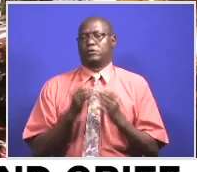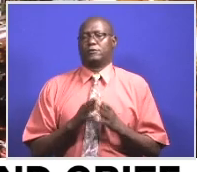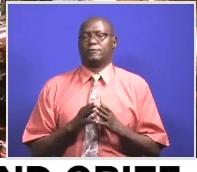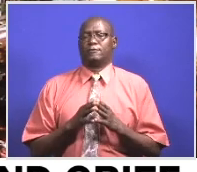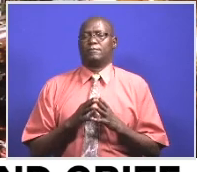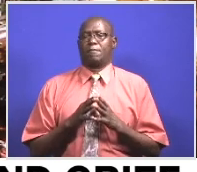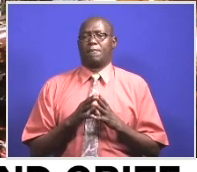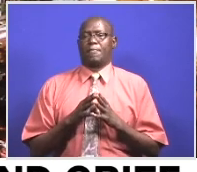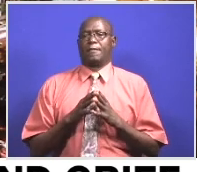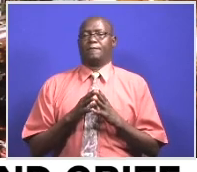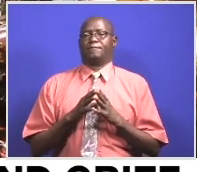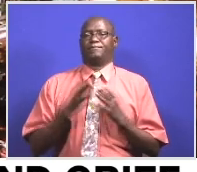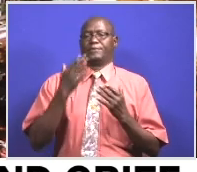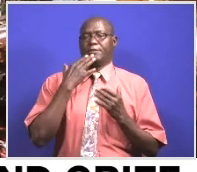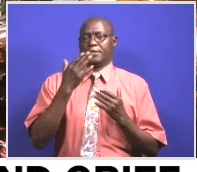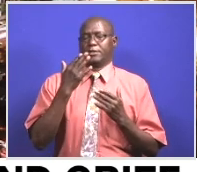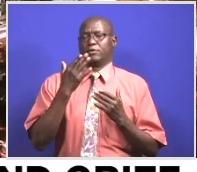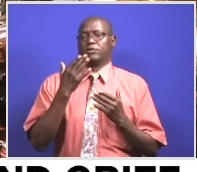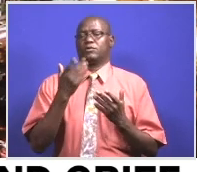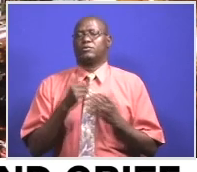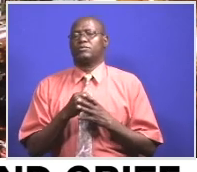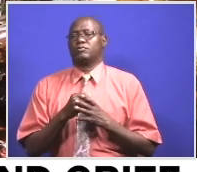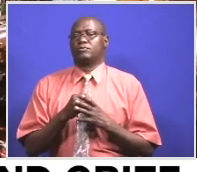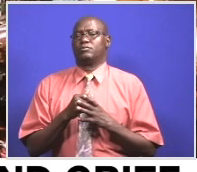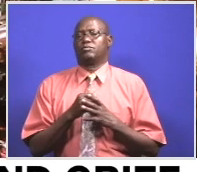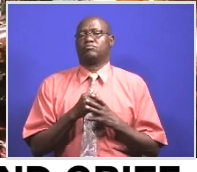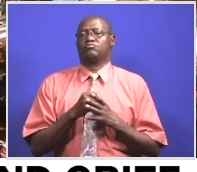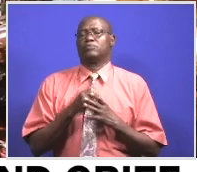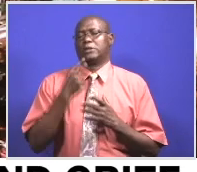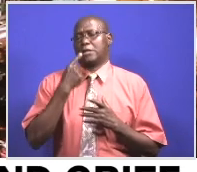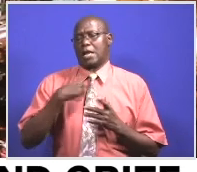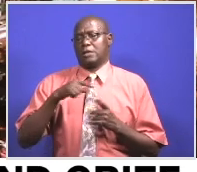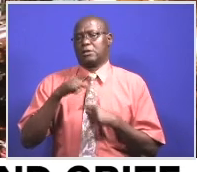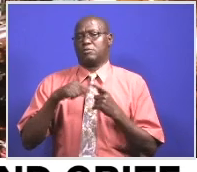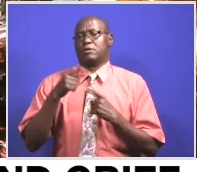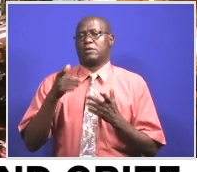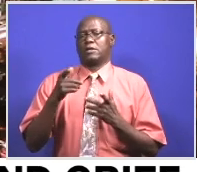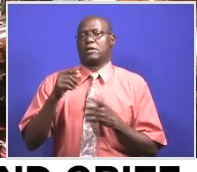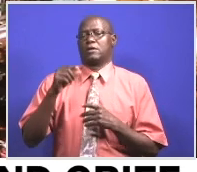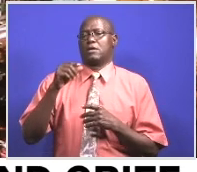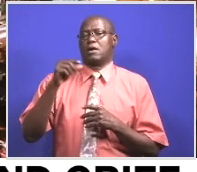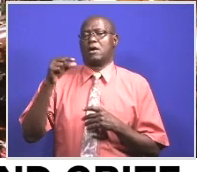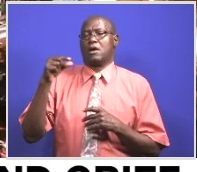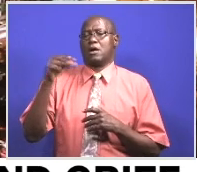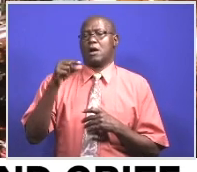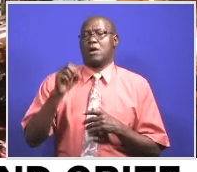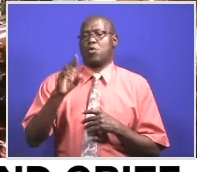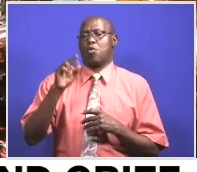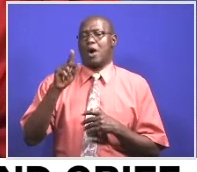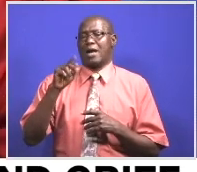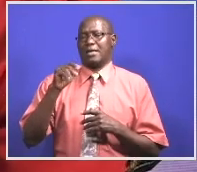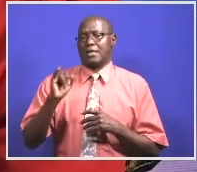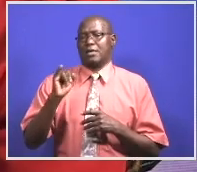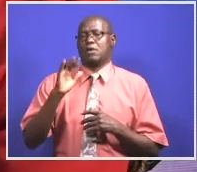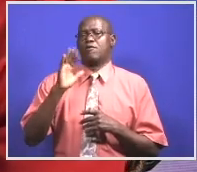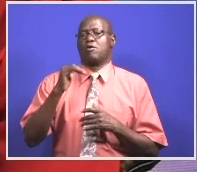Tess. Thank you for having me. Welcome. Yeah. Please tell us about you. Okay, my name is Gakondi Uwizeye Ariane. I'm from